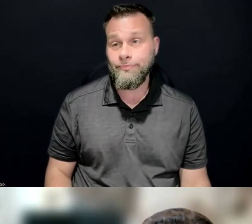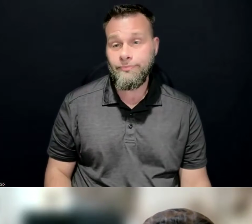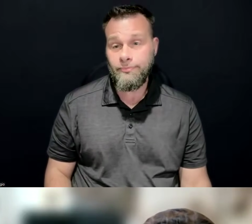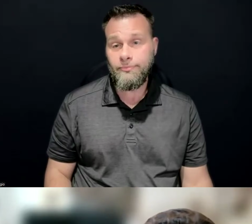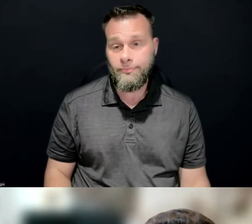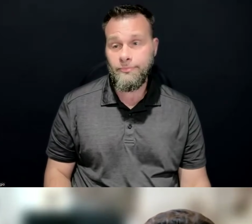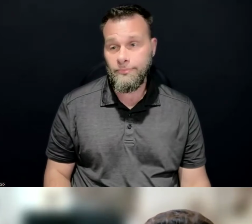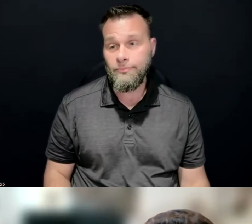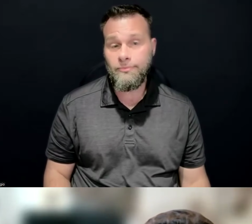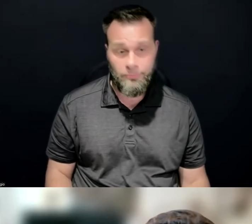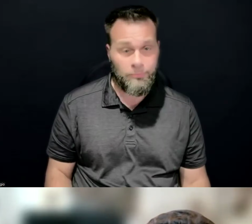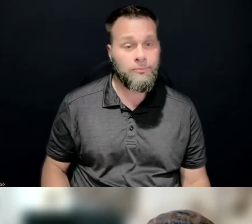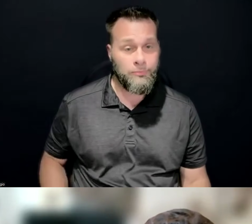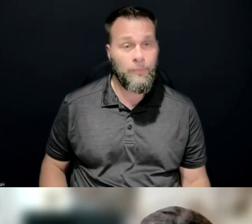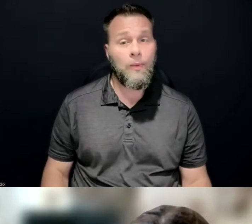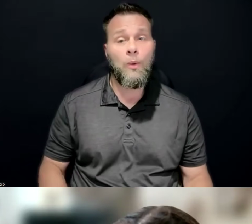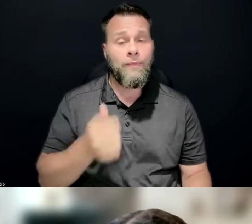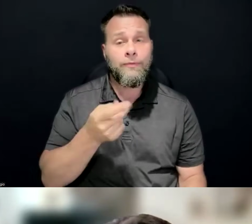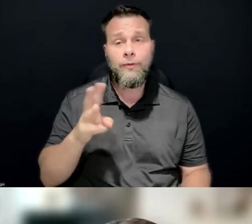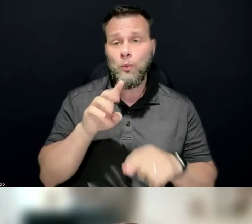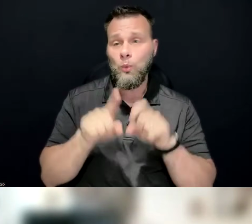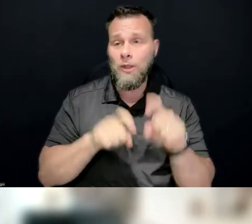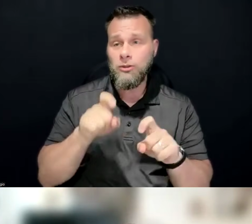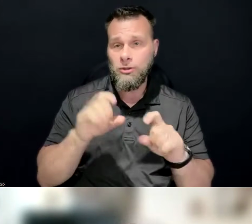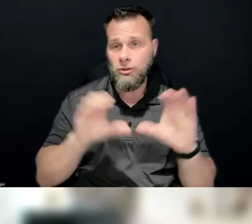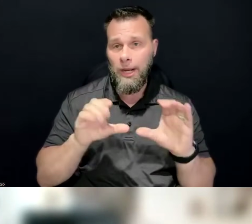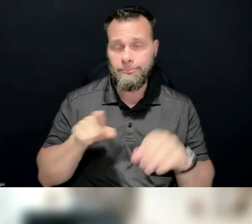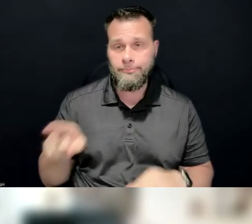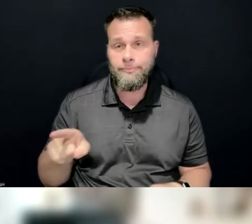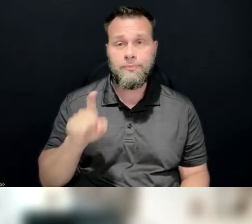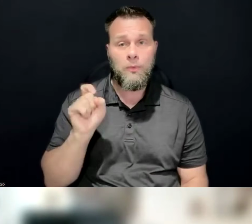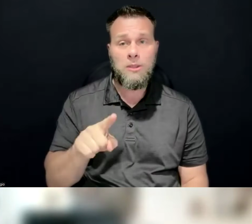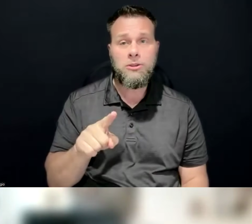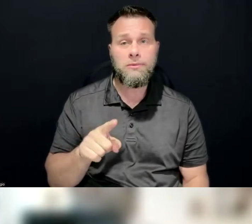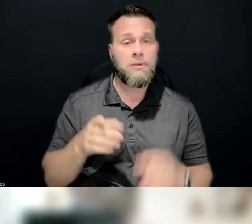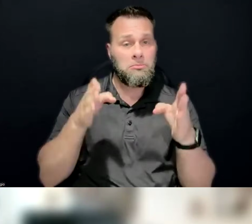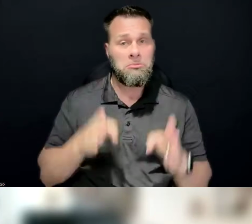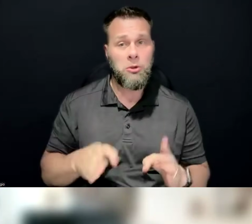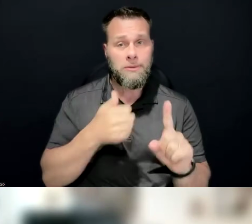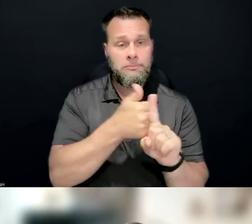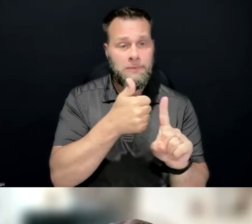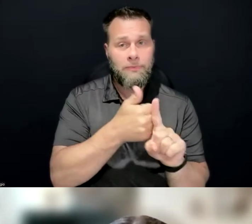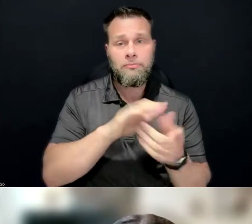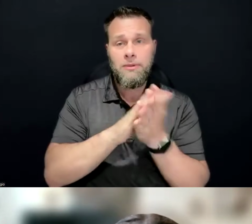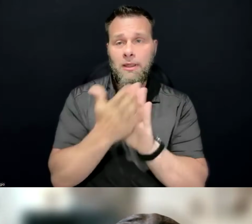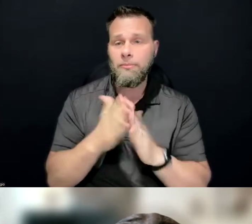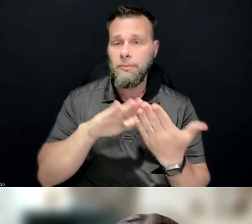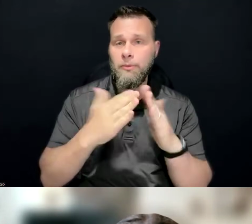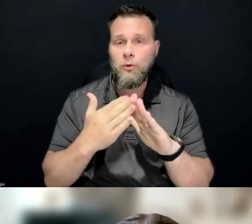We have a couple of questions in the chat. One was, how does someone become a community evaluator?